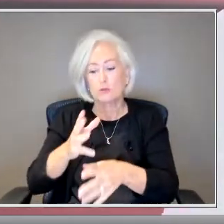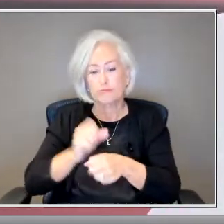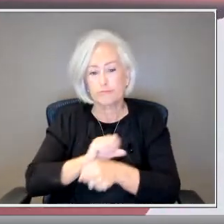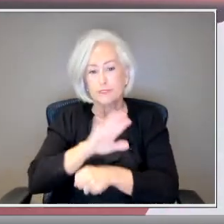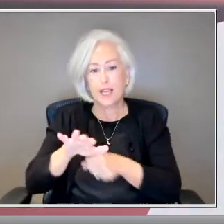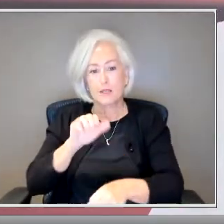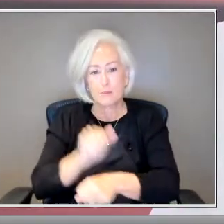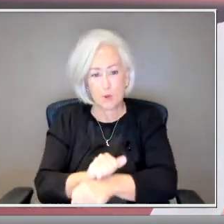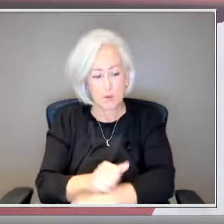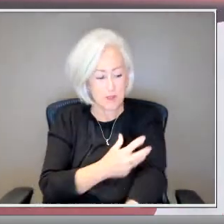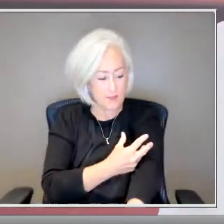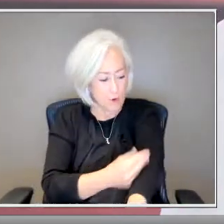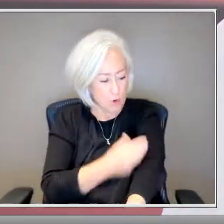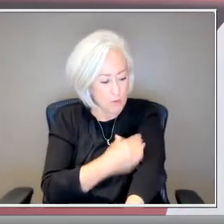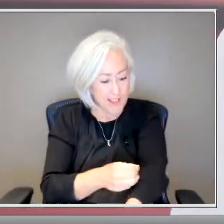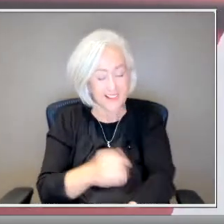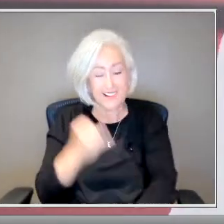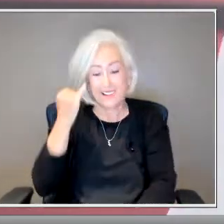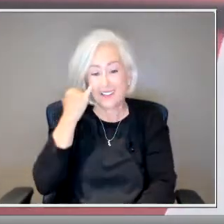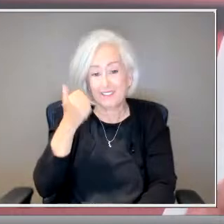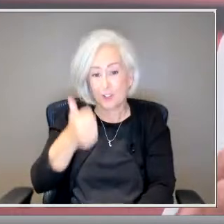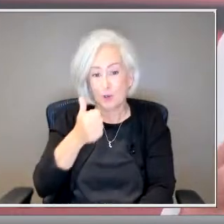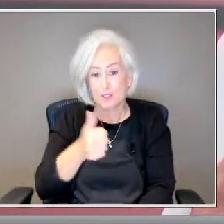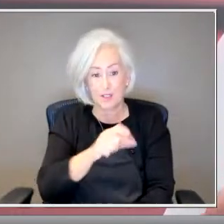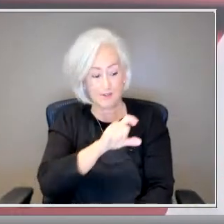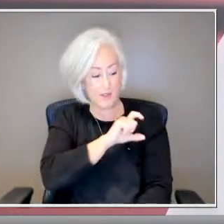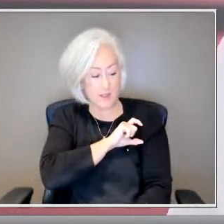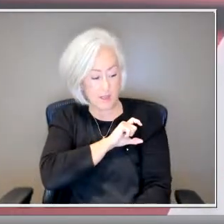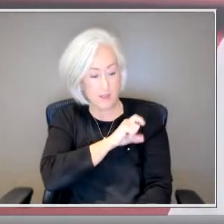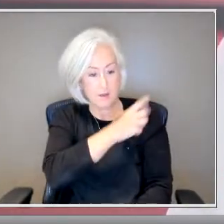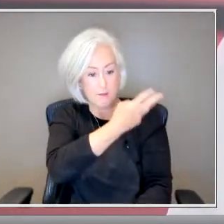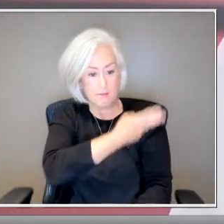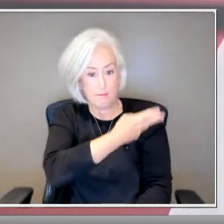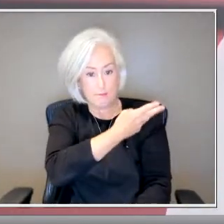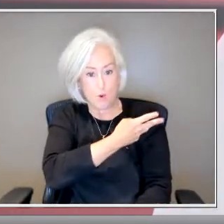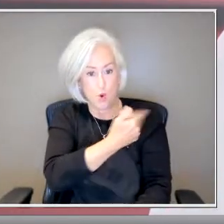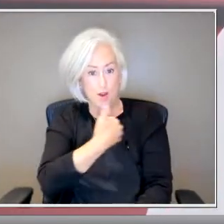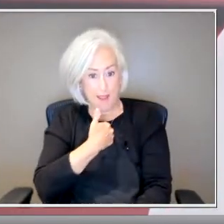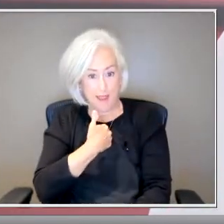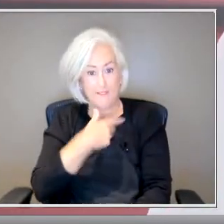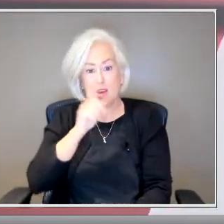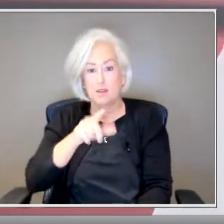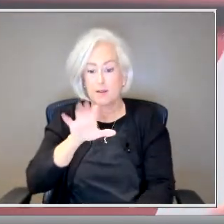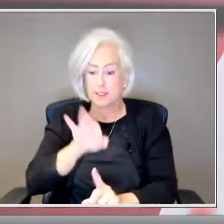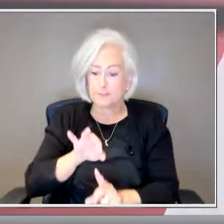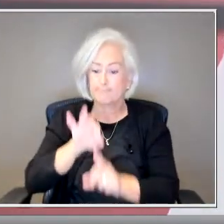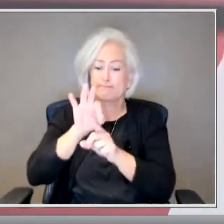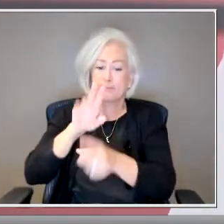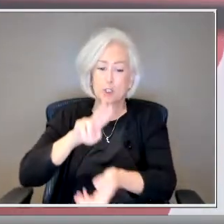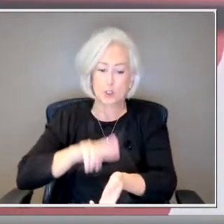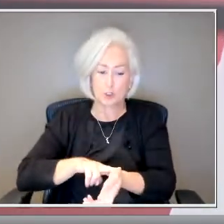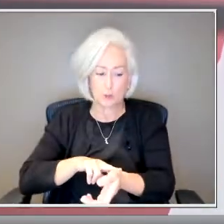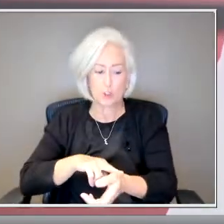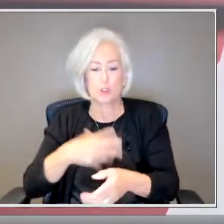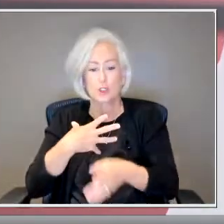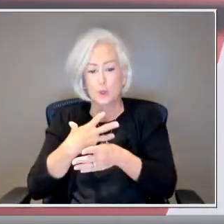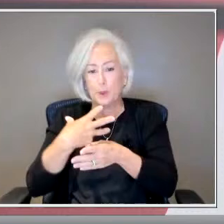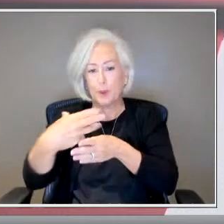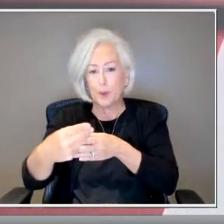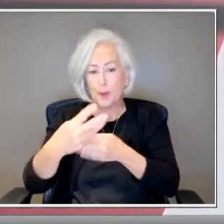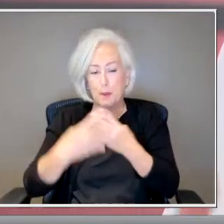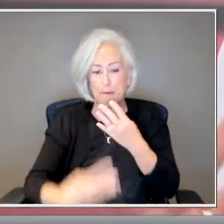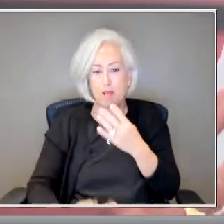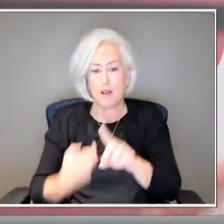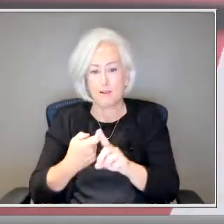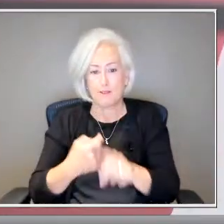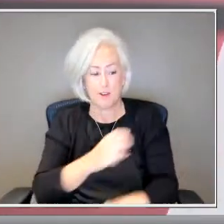veins, you've got to go in and get your blood drawn through the port by a port specialized nurse. So it's 2.5 hours just to get,